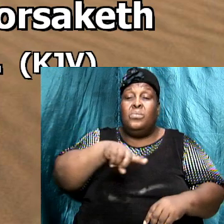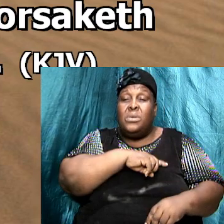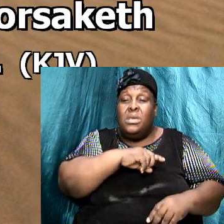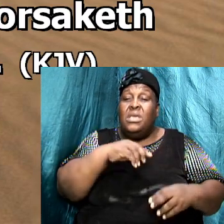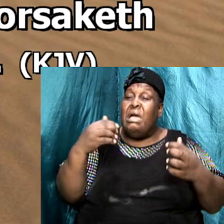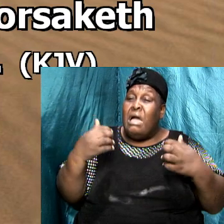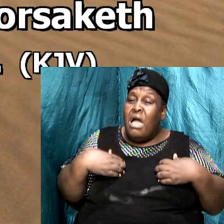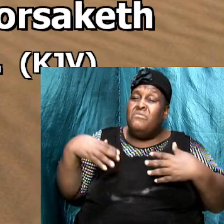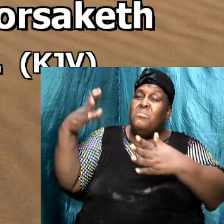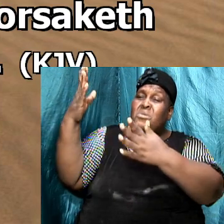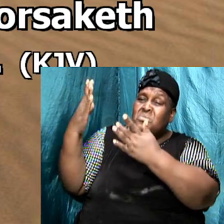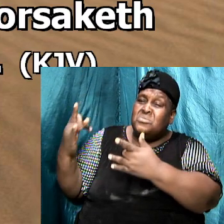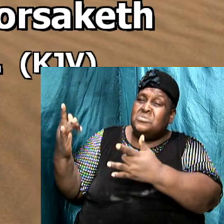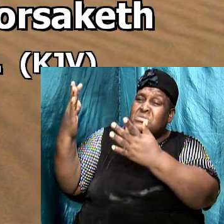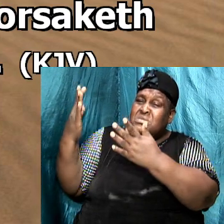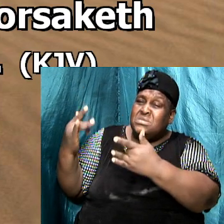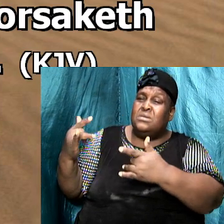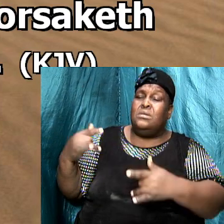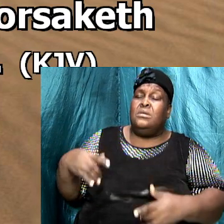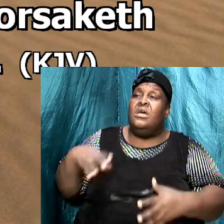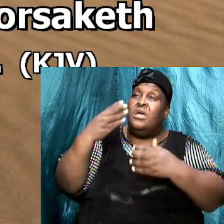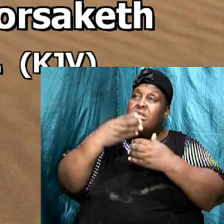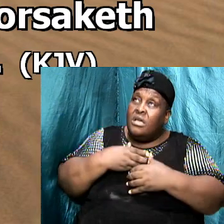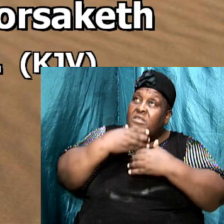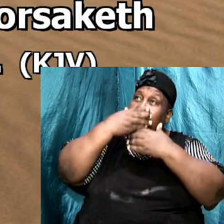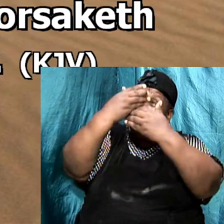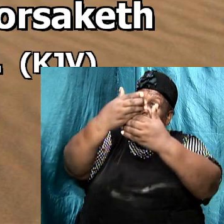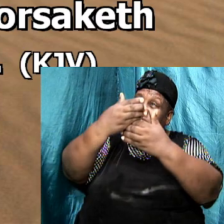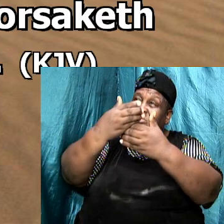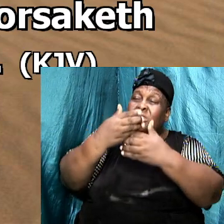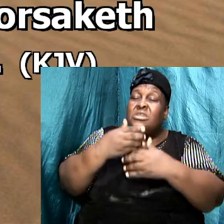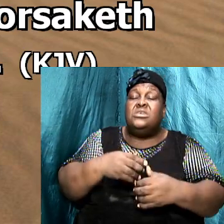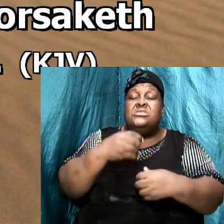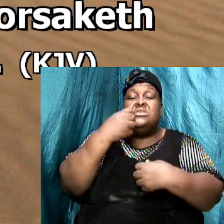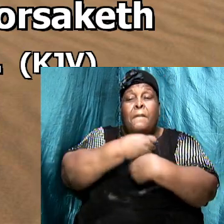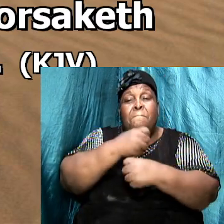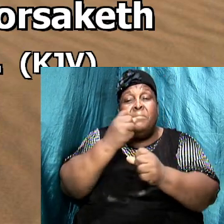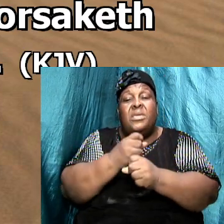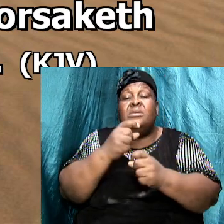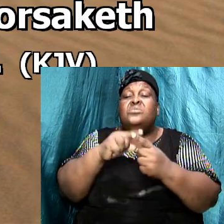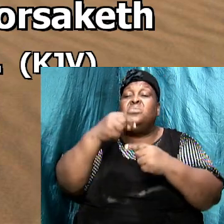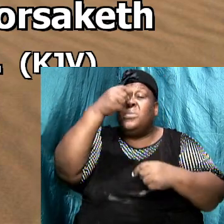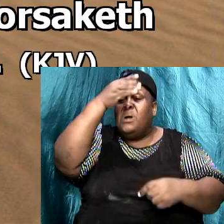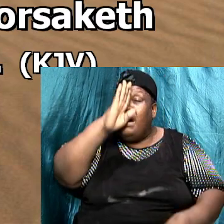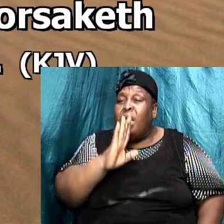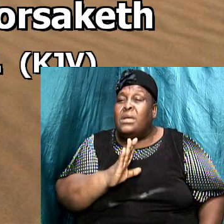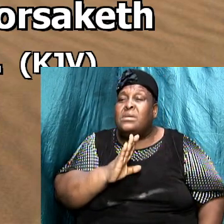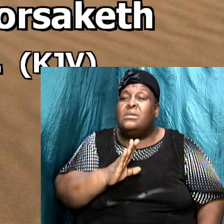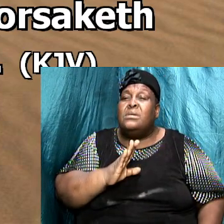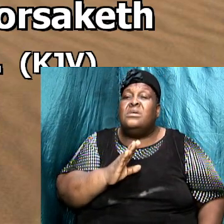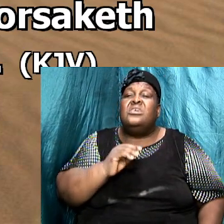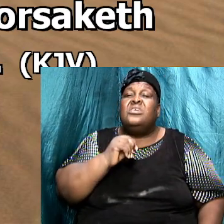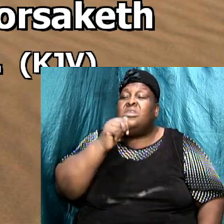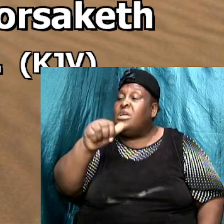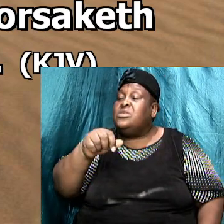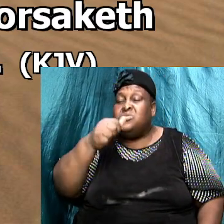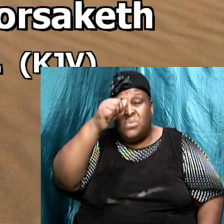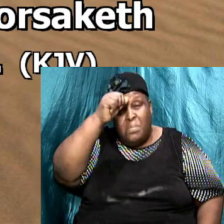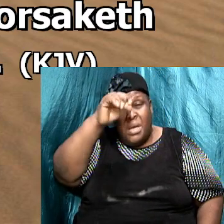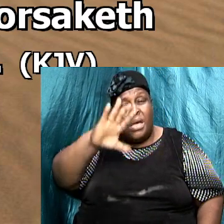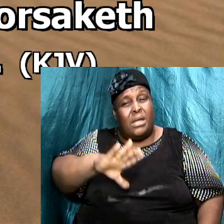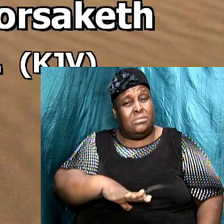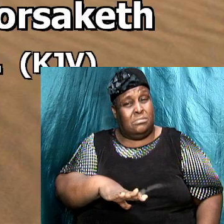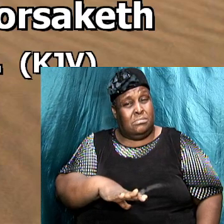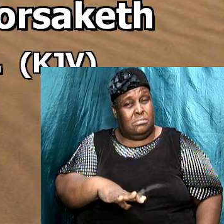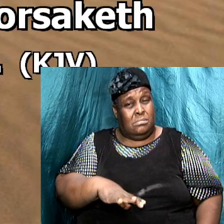And we must also understand that confession is made directly to God and not to any man. So when